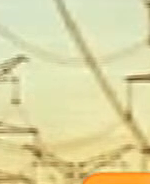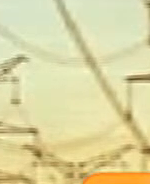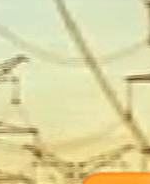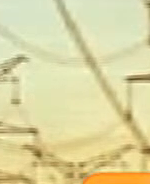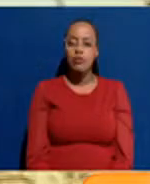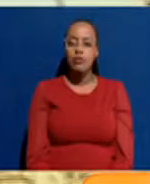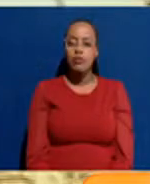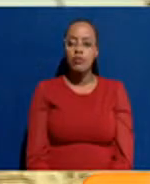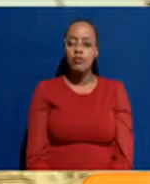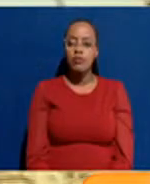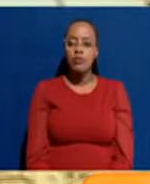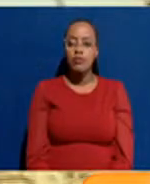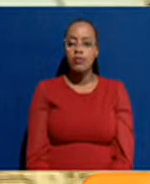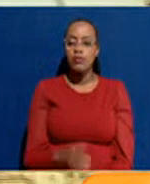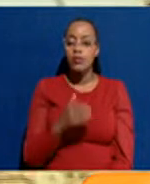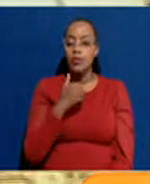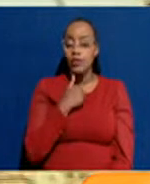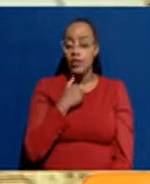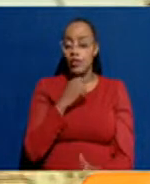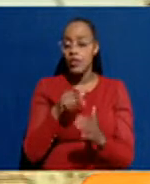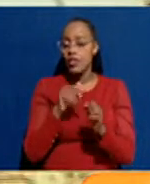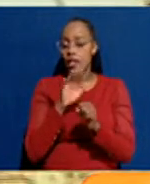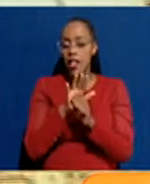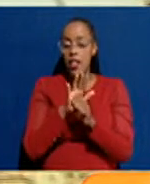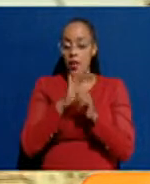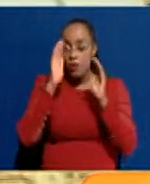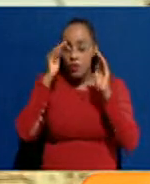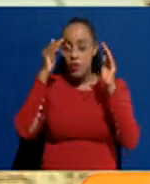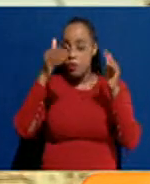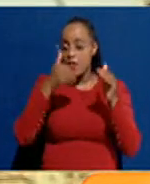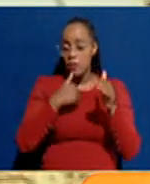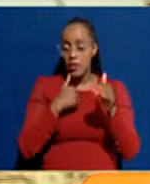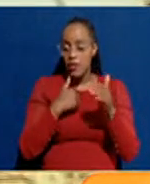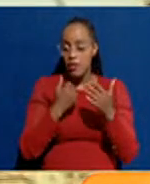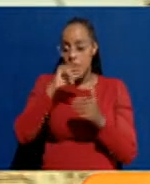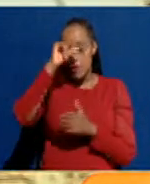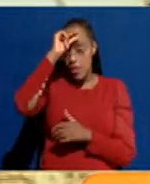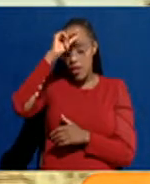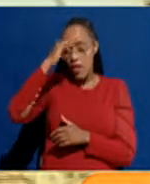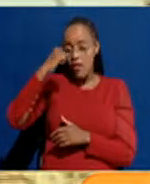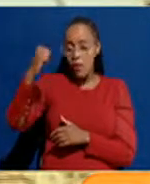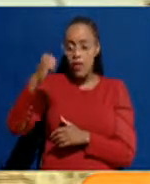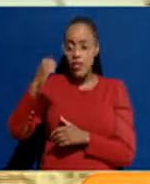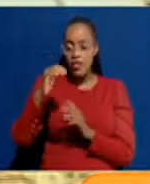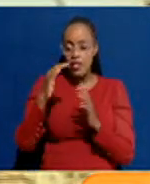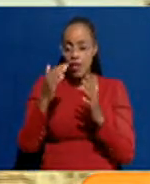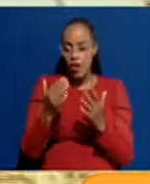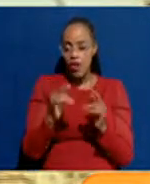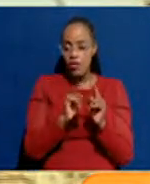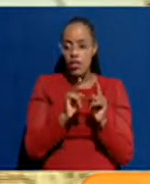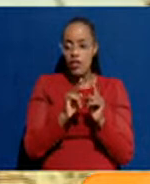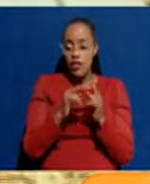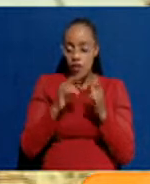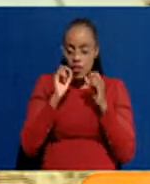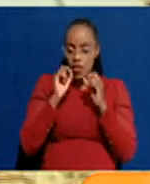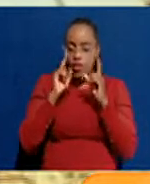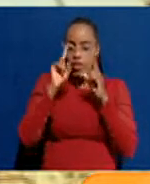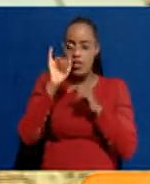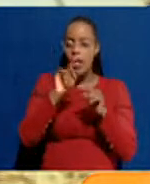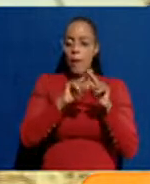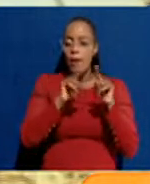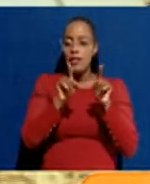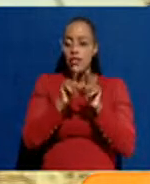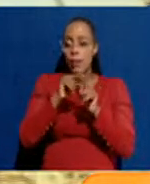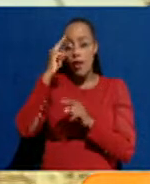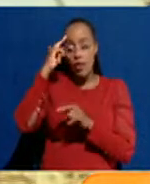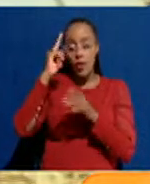year 2030. So there is a lot of commitment from the government side in terms of realizing that. Right. But I think what is